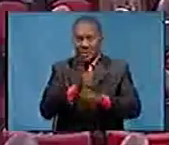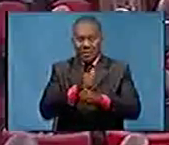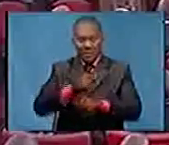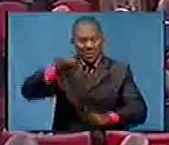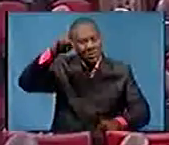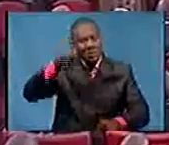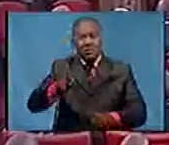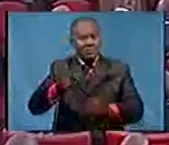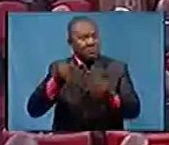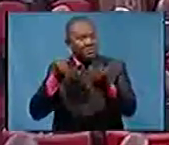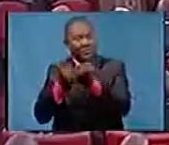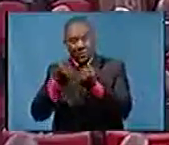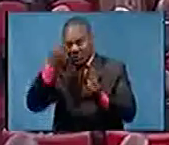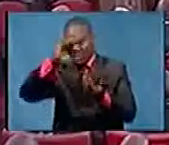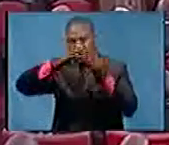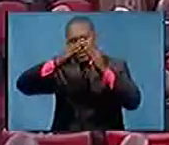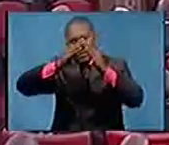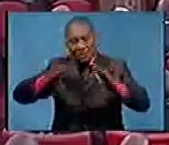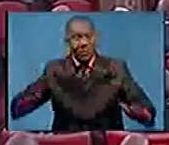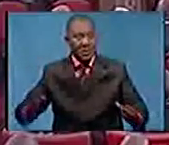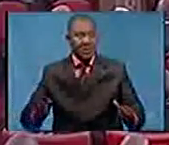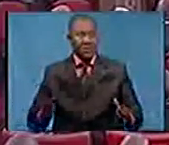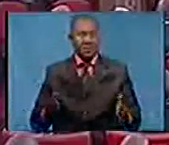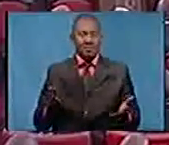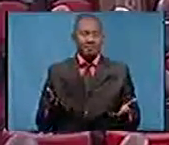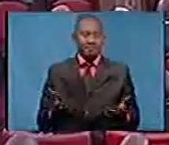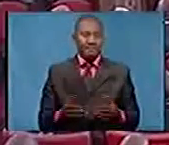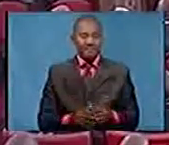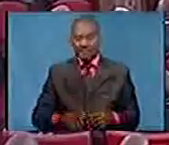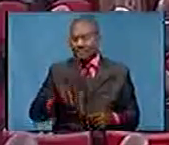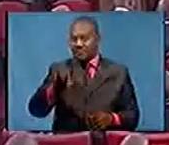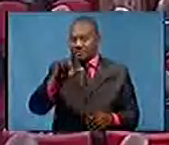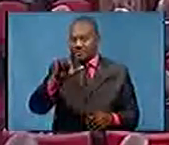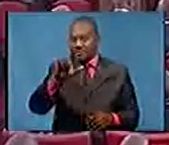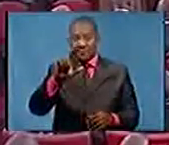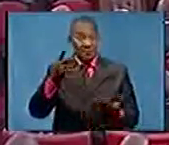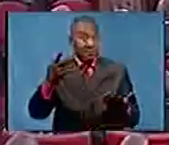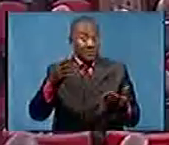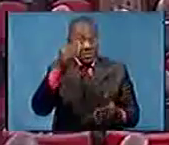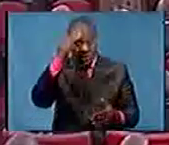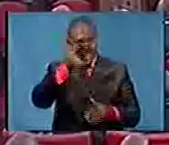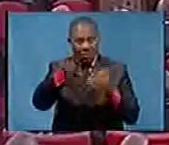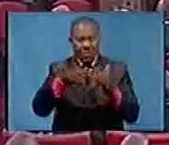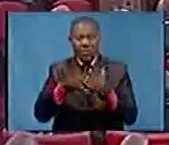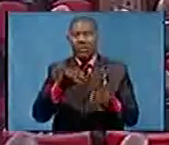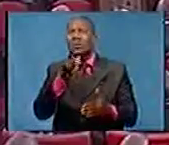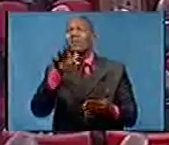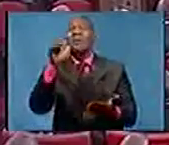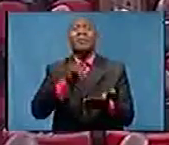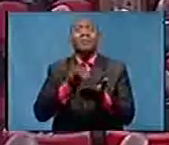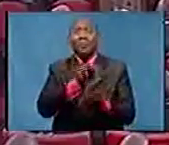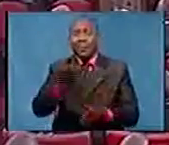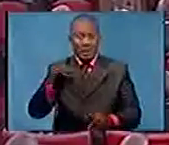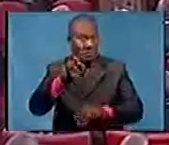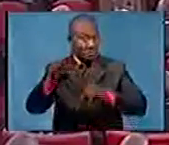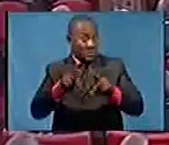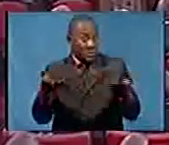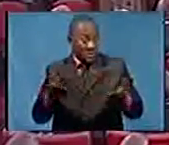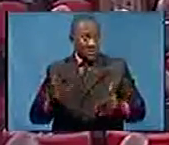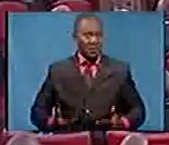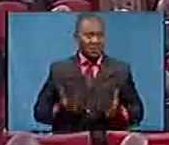upheld for peace. The ordinary people, the year 20,000, you know, ordinary people sold their